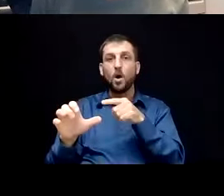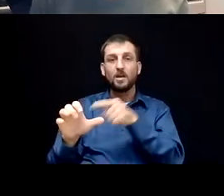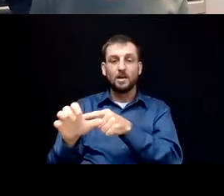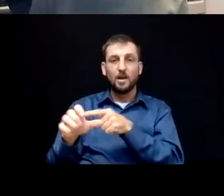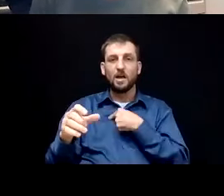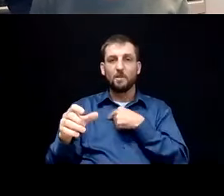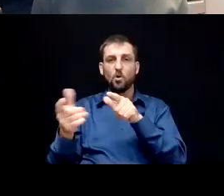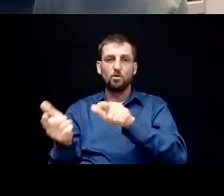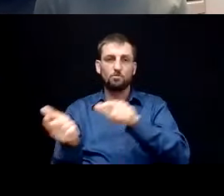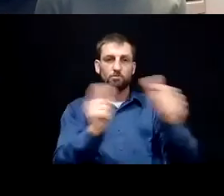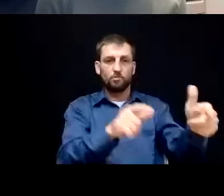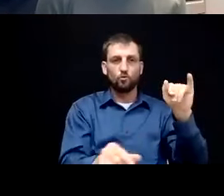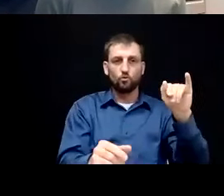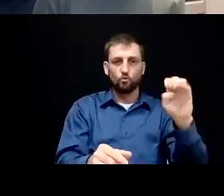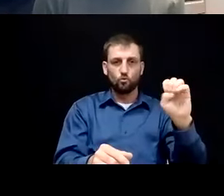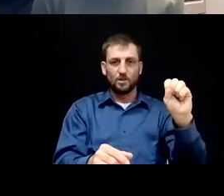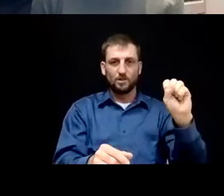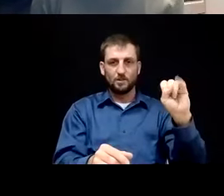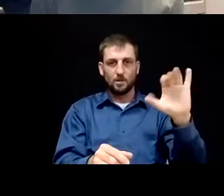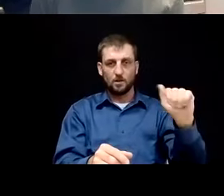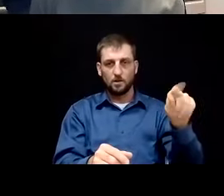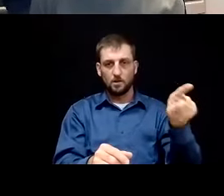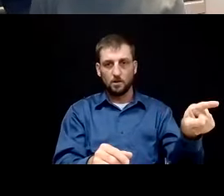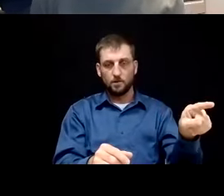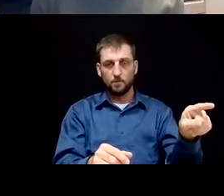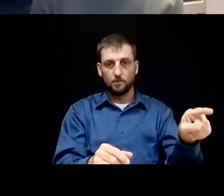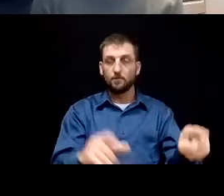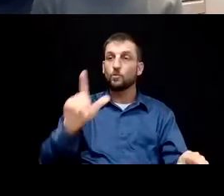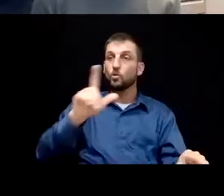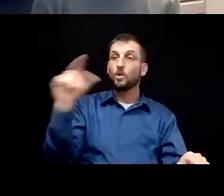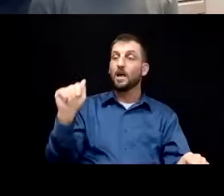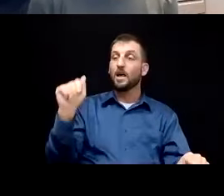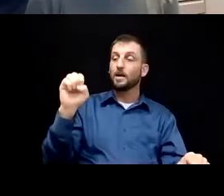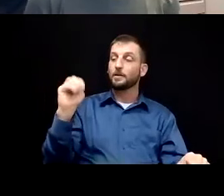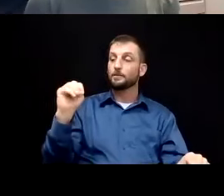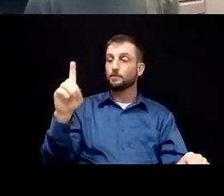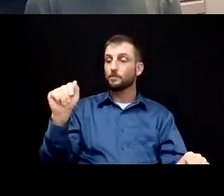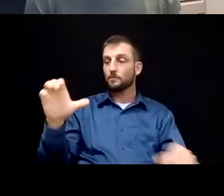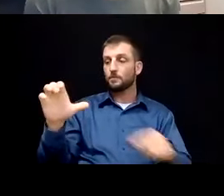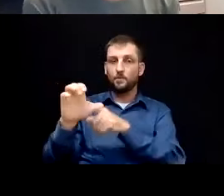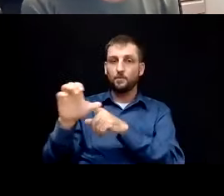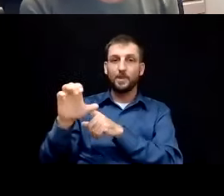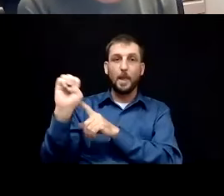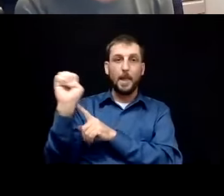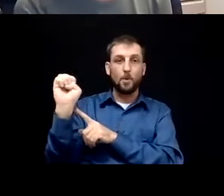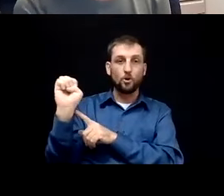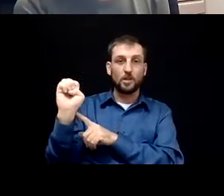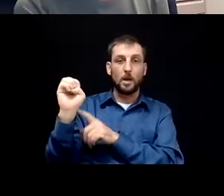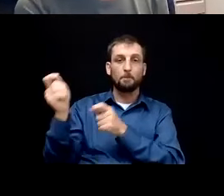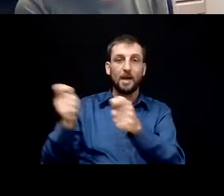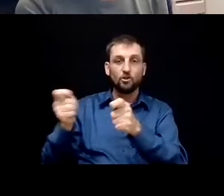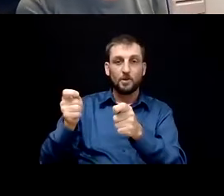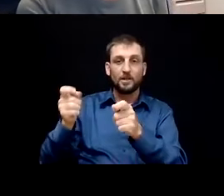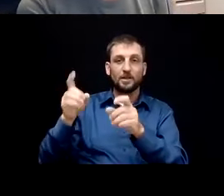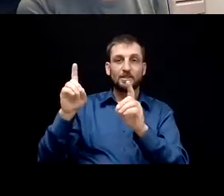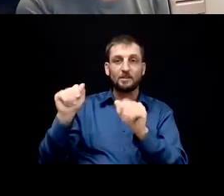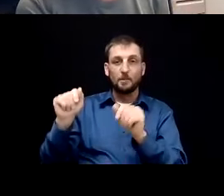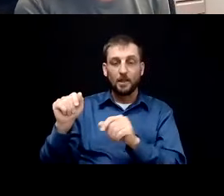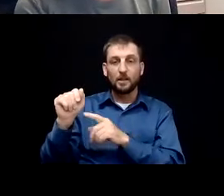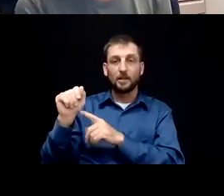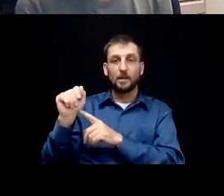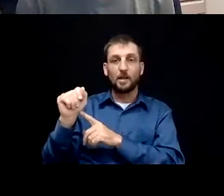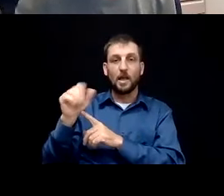over to Jessica. Okay, Louisiana MDAC, it's Louisiana Emergency Management Disability and Aging